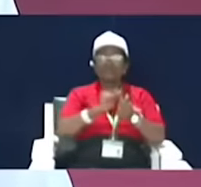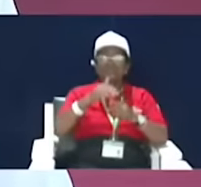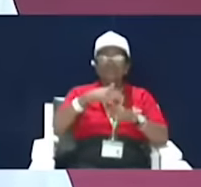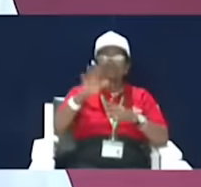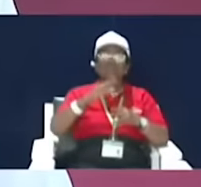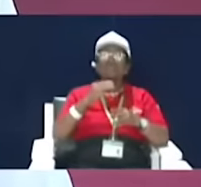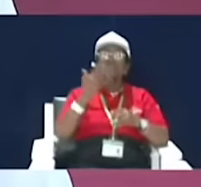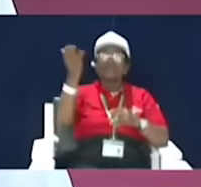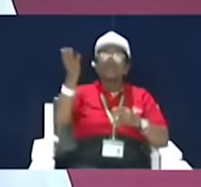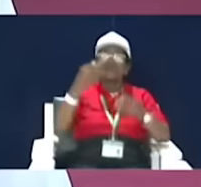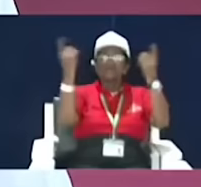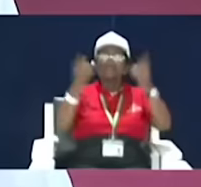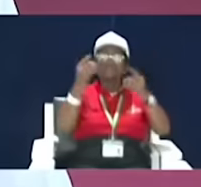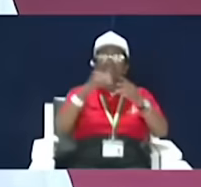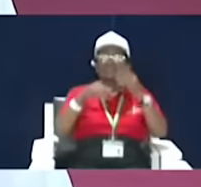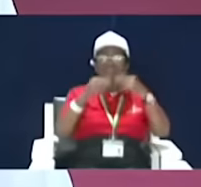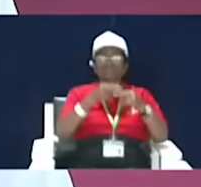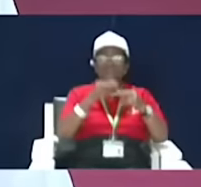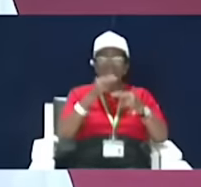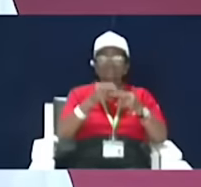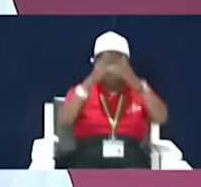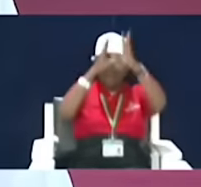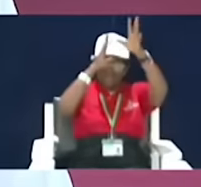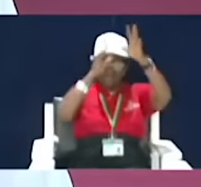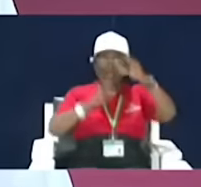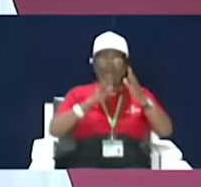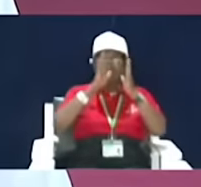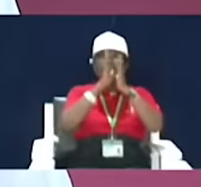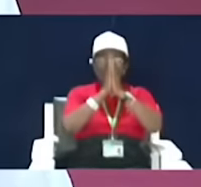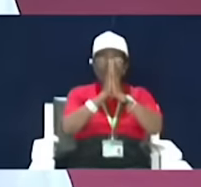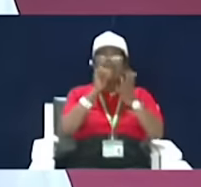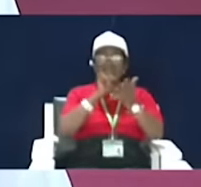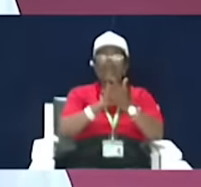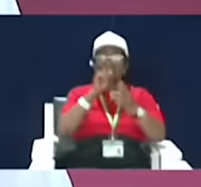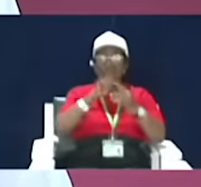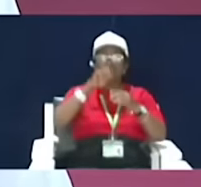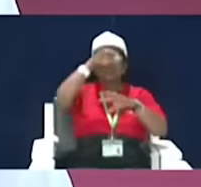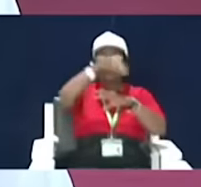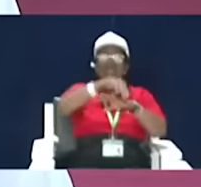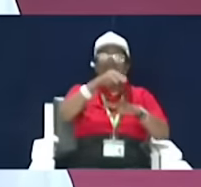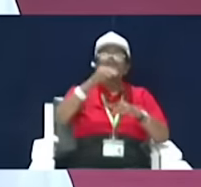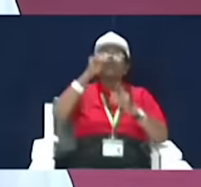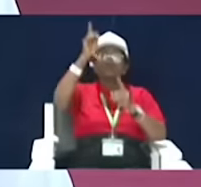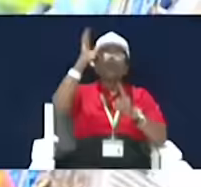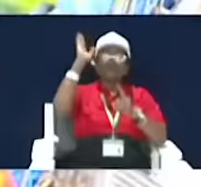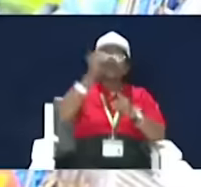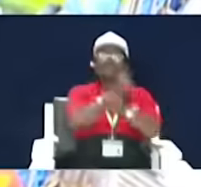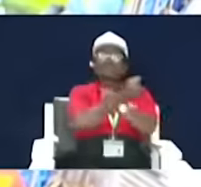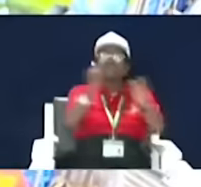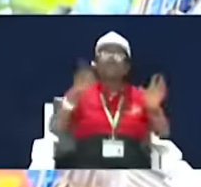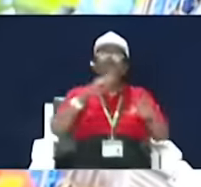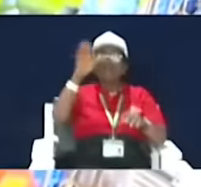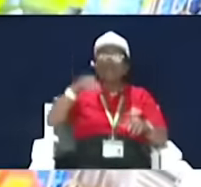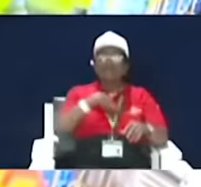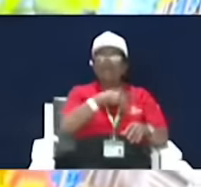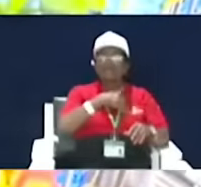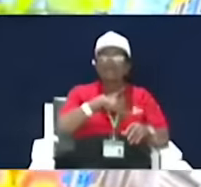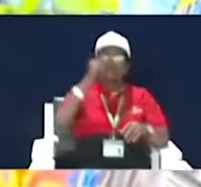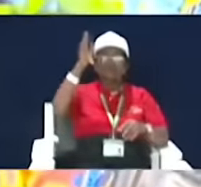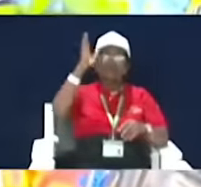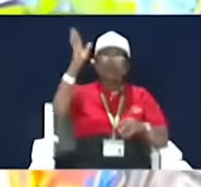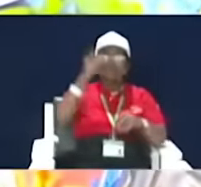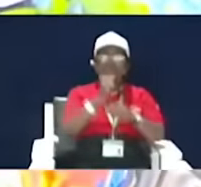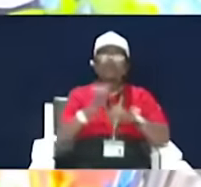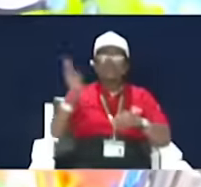Jesus' name. Father, I'm praying that tonight you will save their souls. You will receive them into